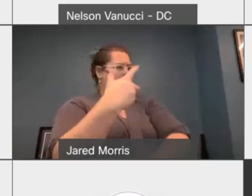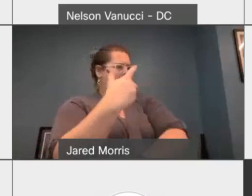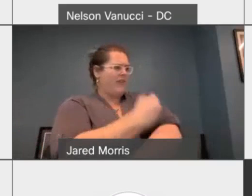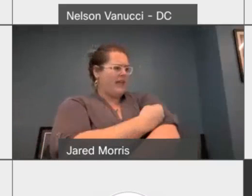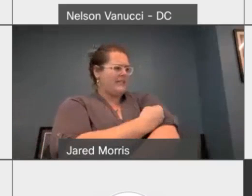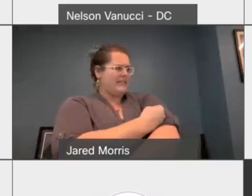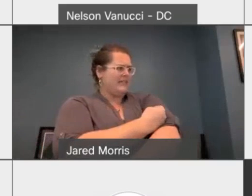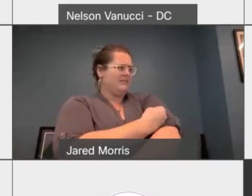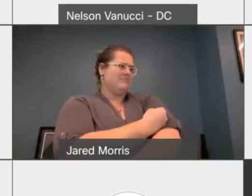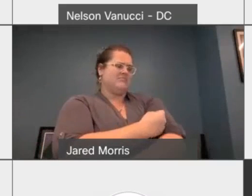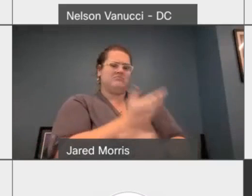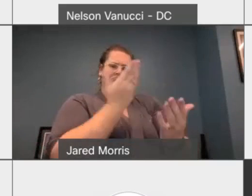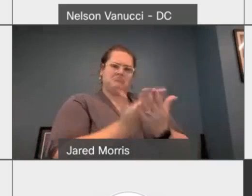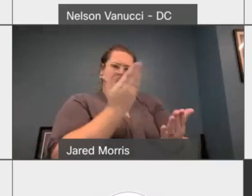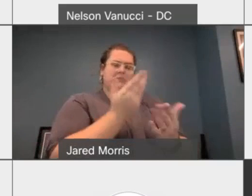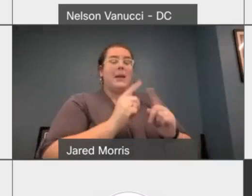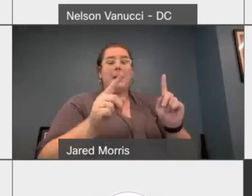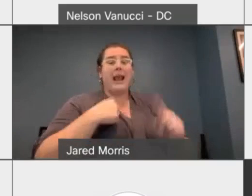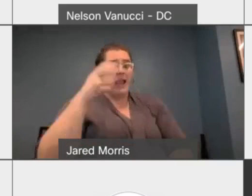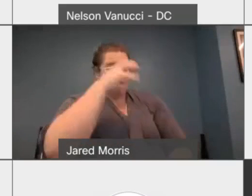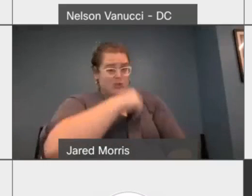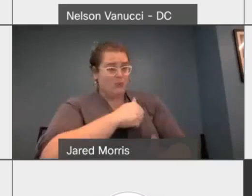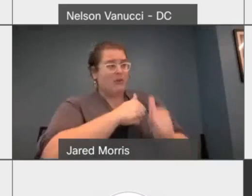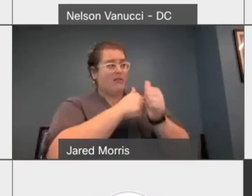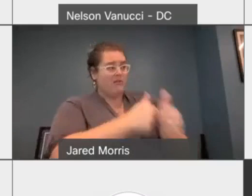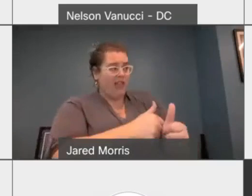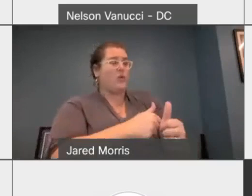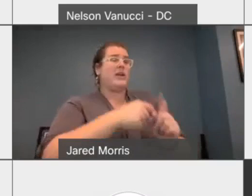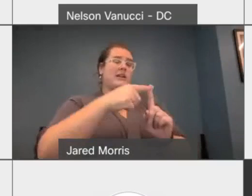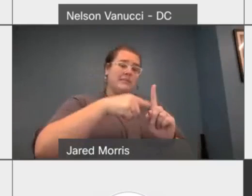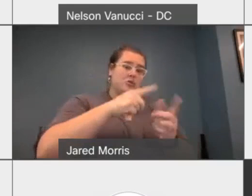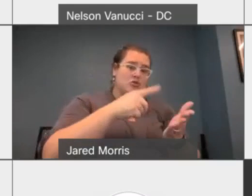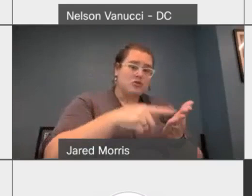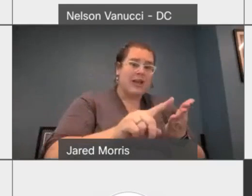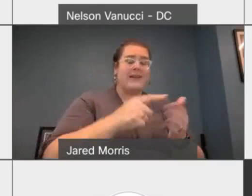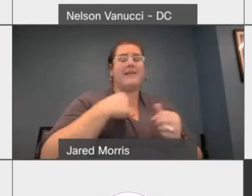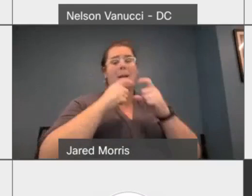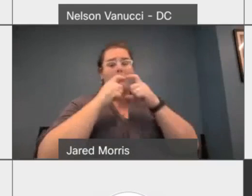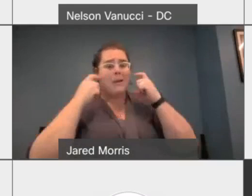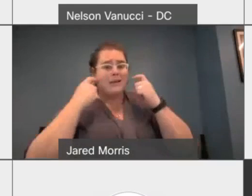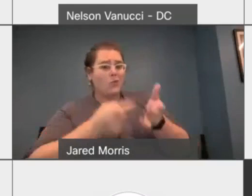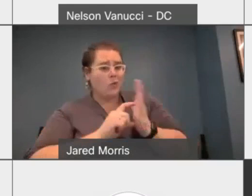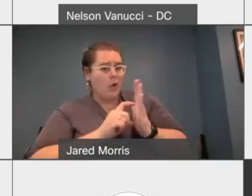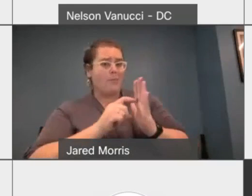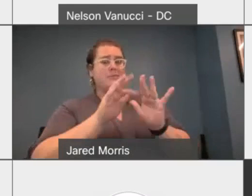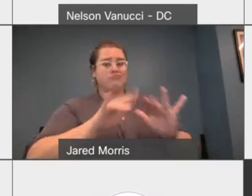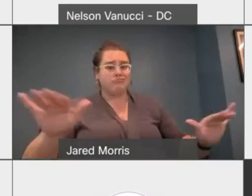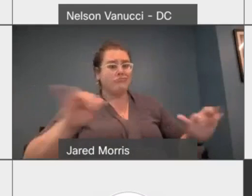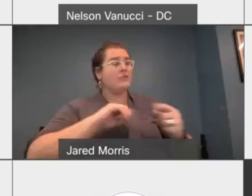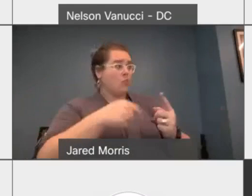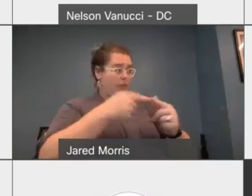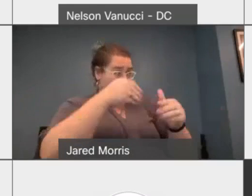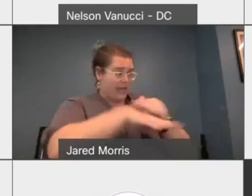visitor precautions, mask, temperature check, etc. when they visit home. It's a very good point. Our